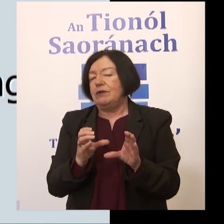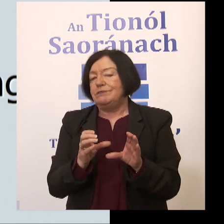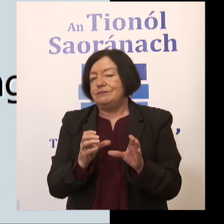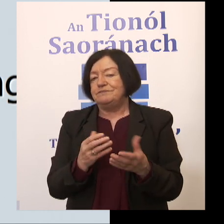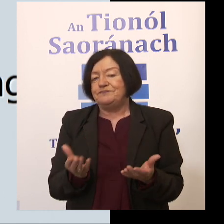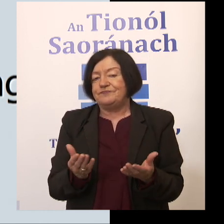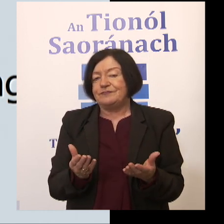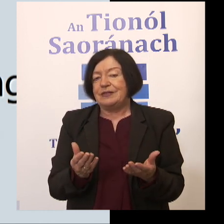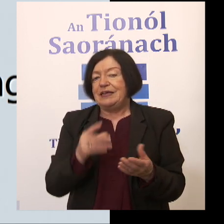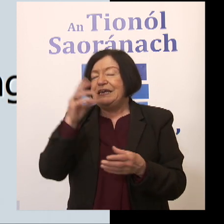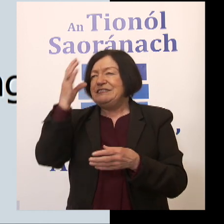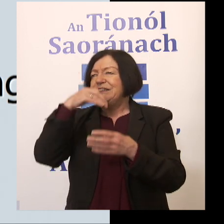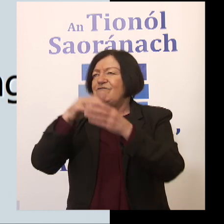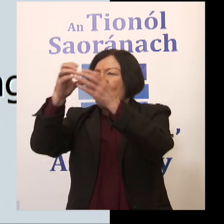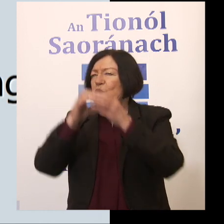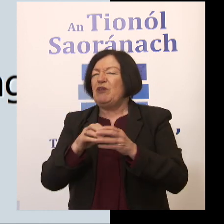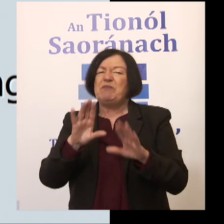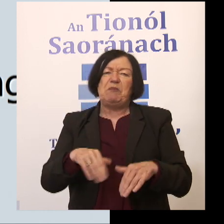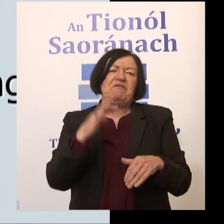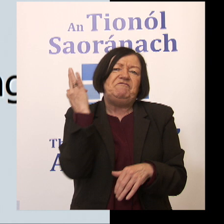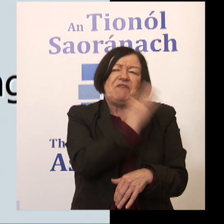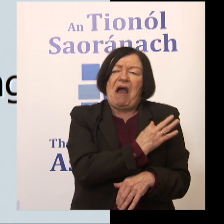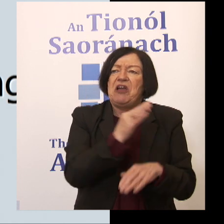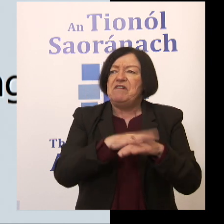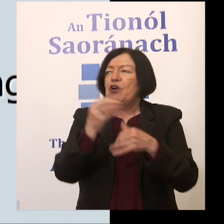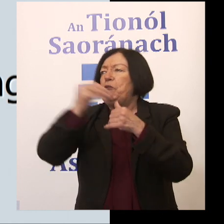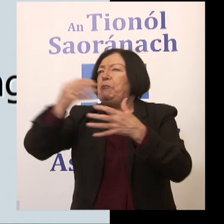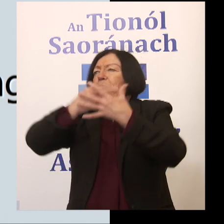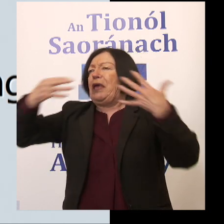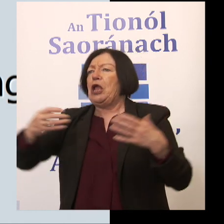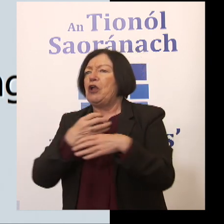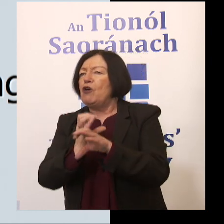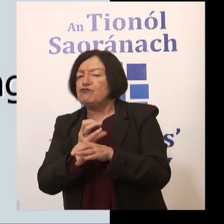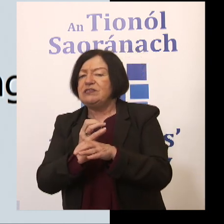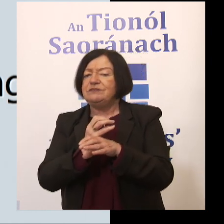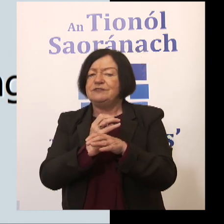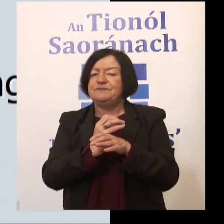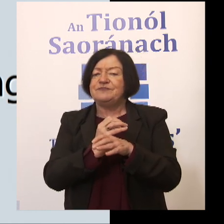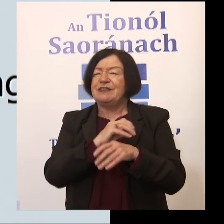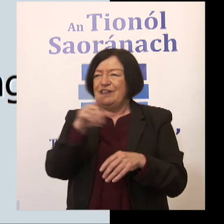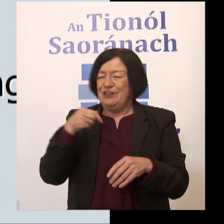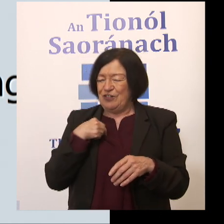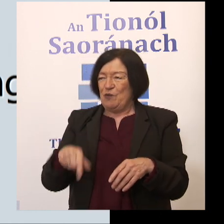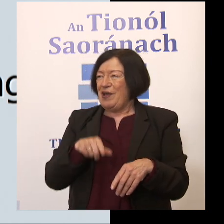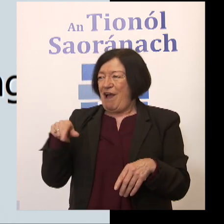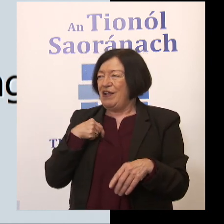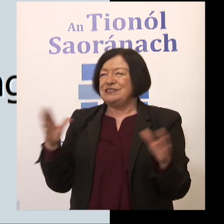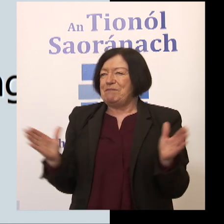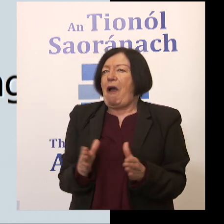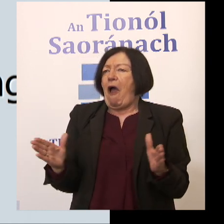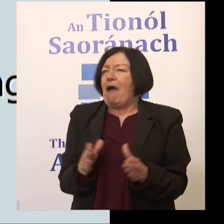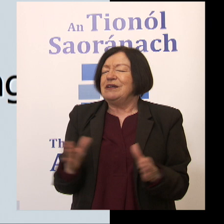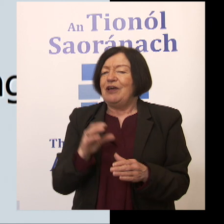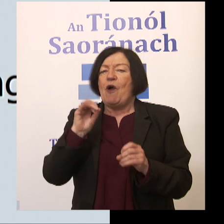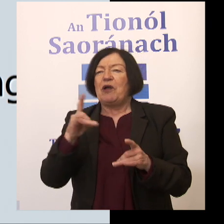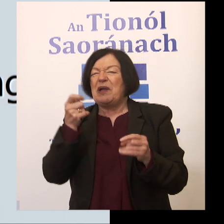So devolution might be all well and good for big countries or very big countries, but, sure, aren't we all small? And, okay,